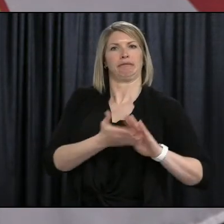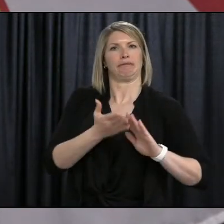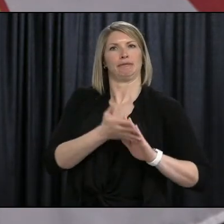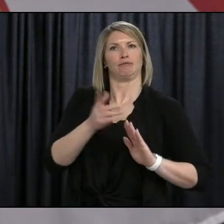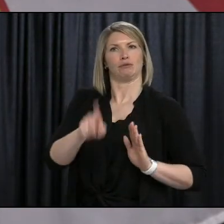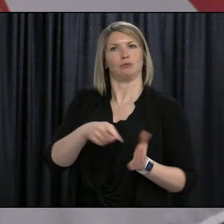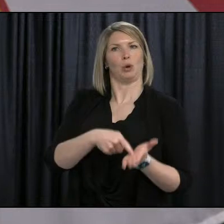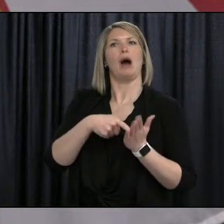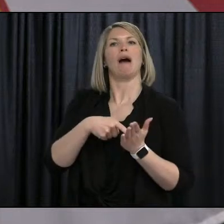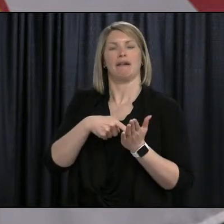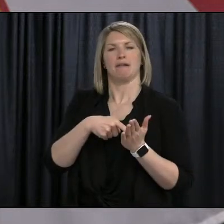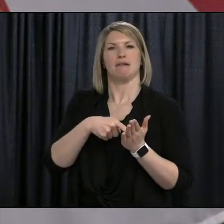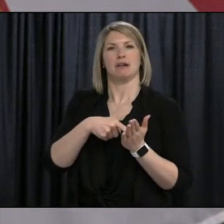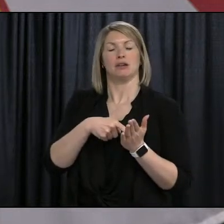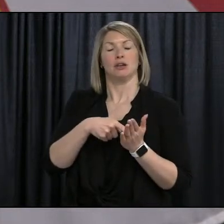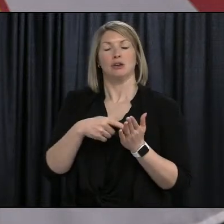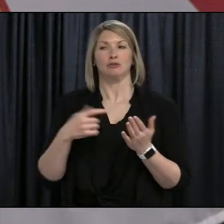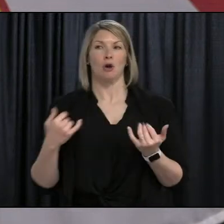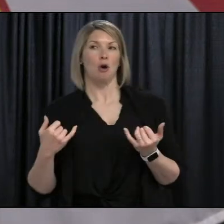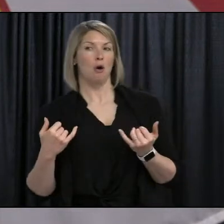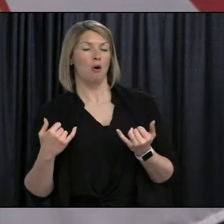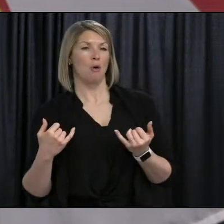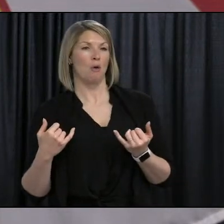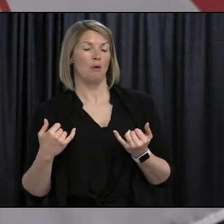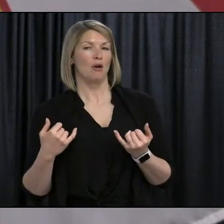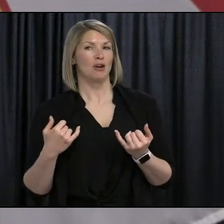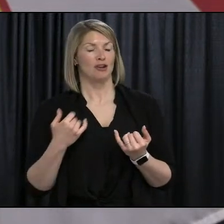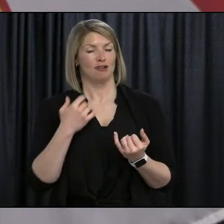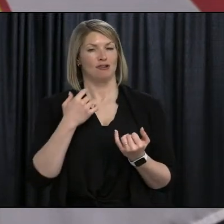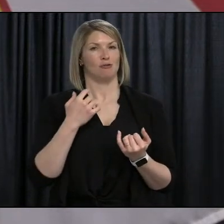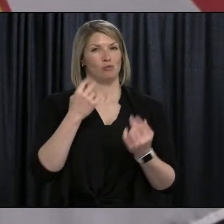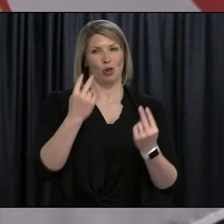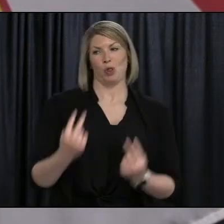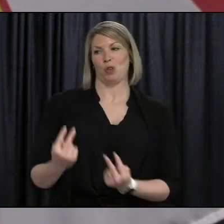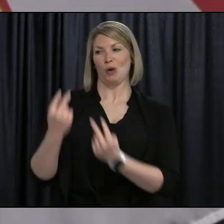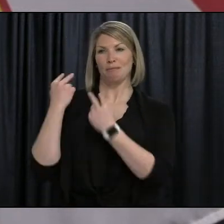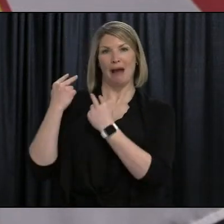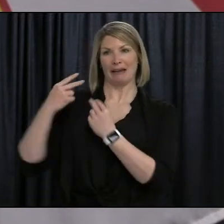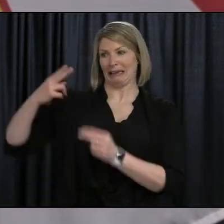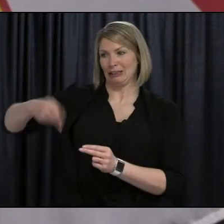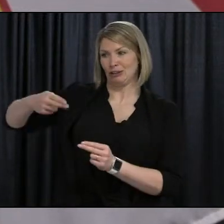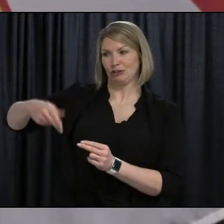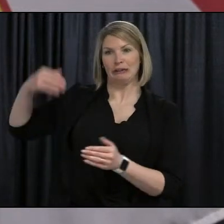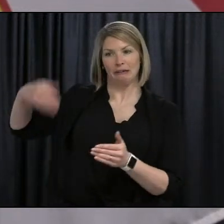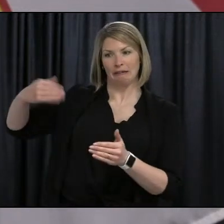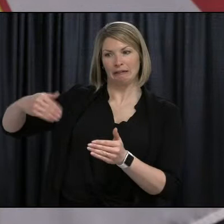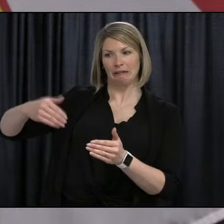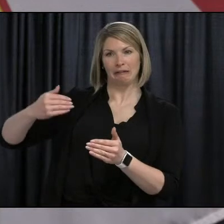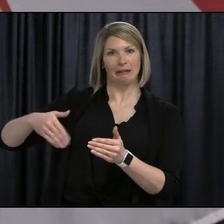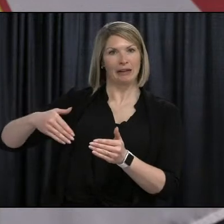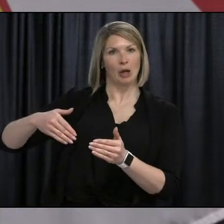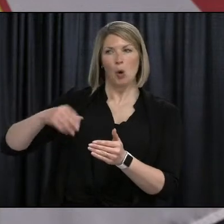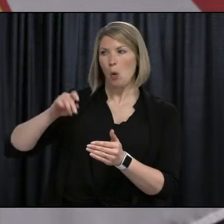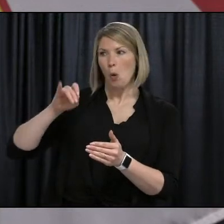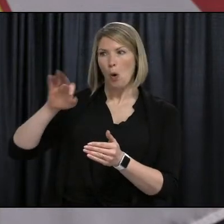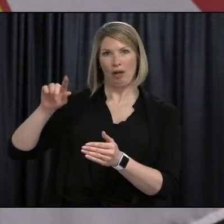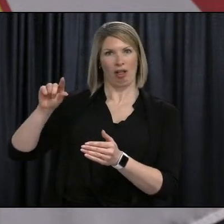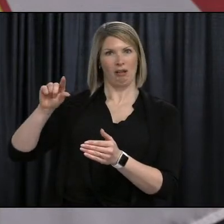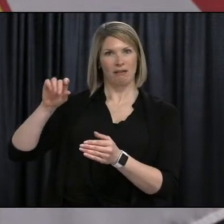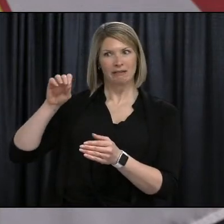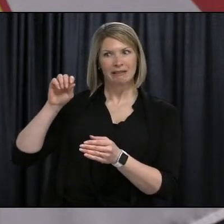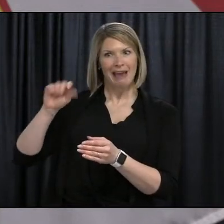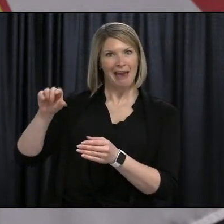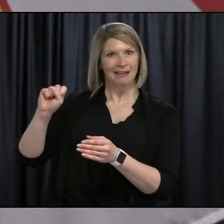be, frankly, not correct from a fiscal perspective to abandon our incredibly